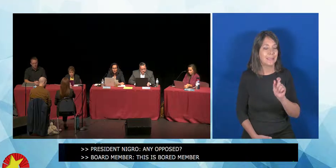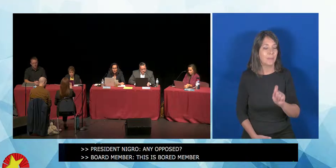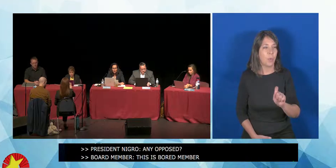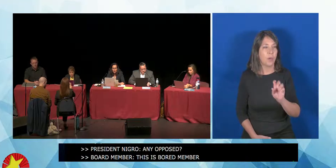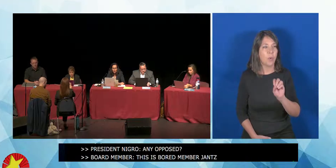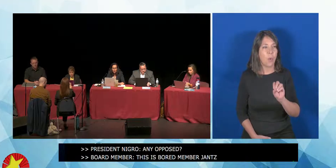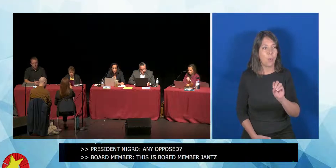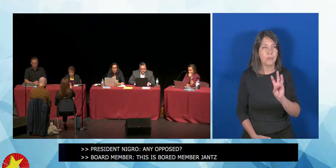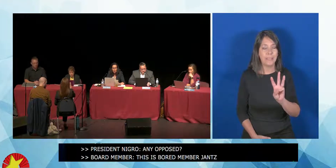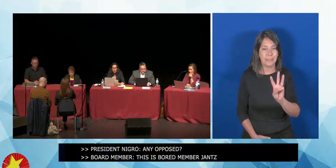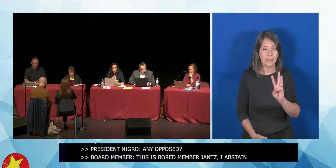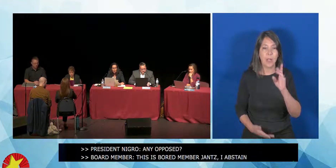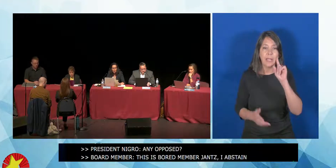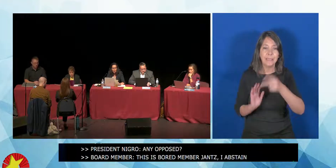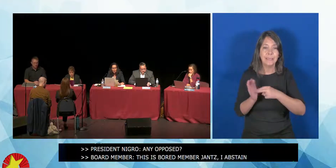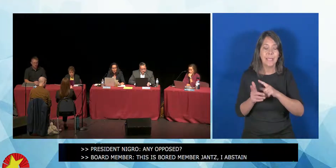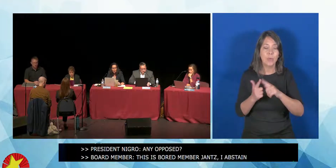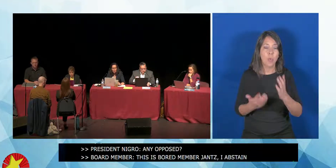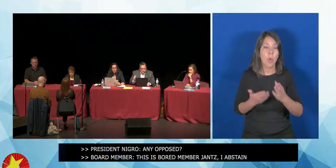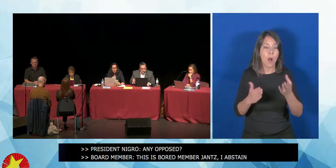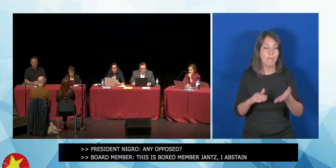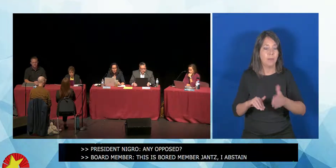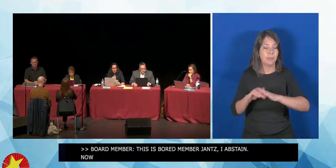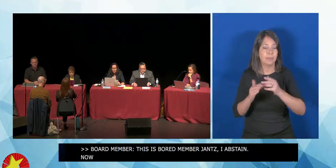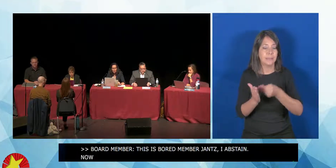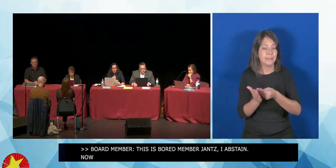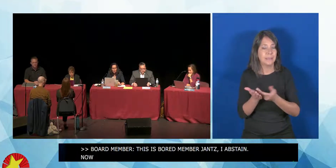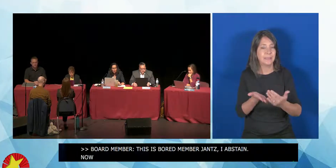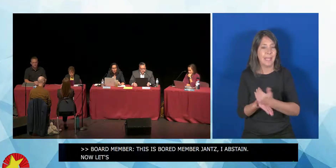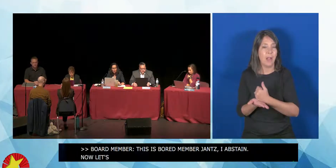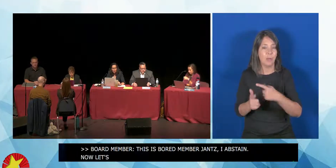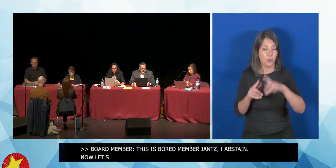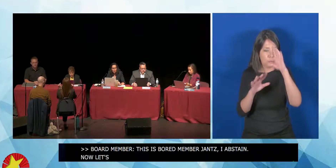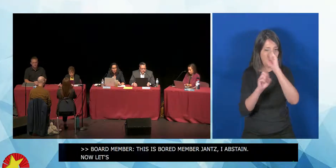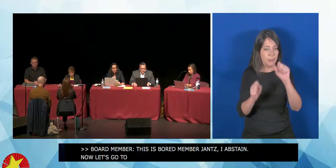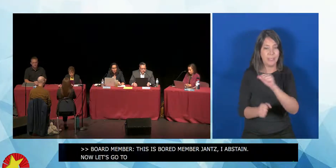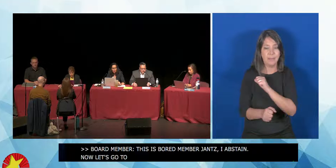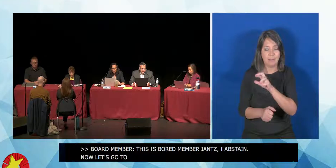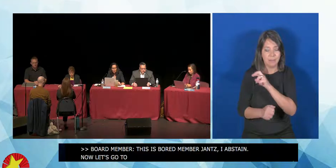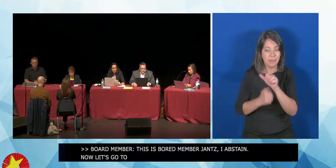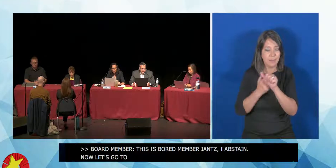6.06, action item intent to offer salary increase to Superintendent Reichman pursuant to ARS